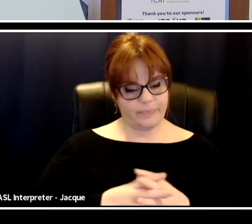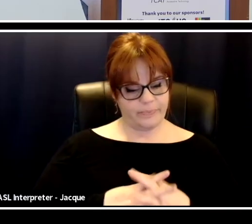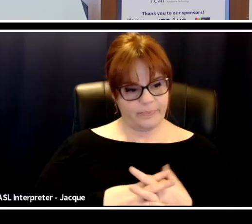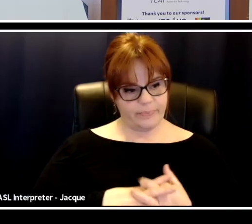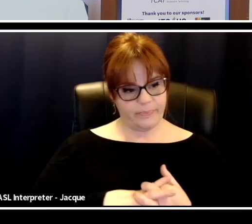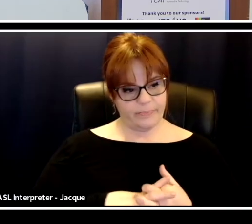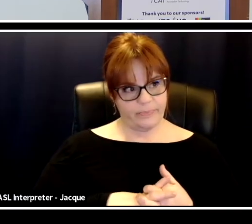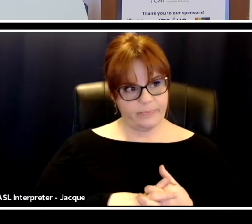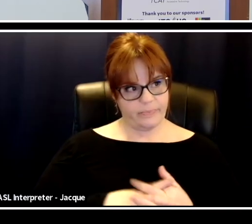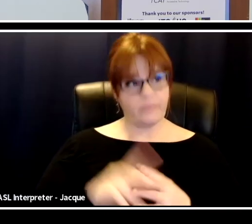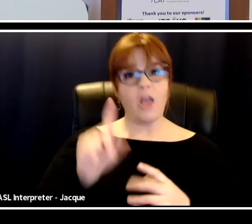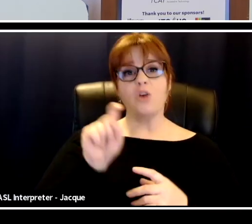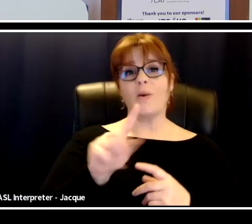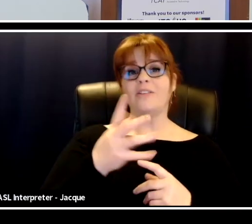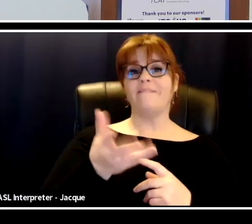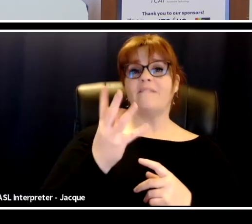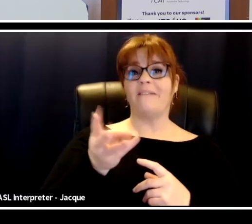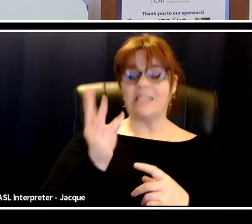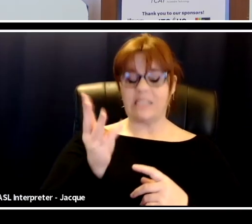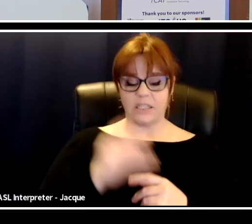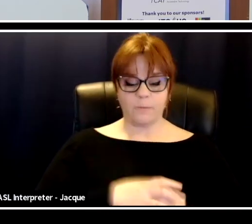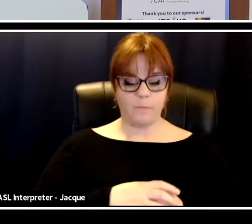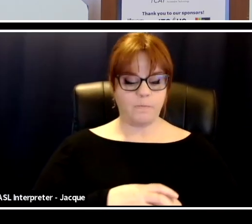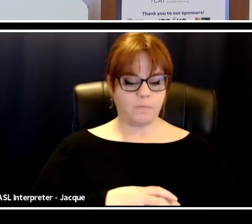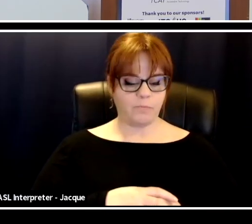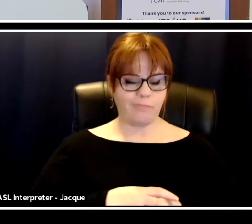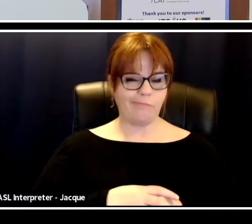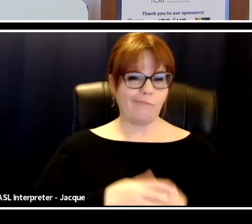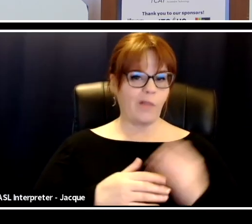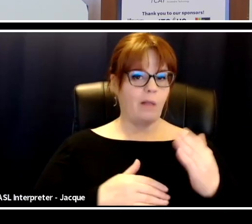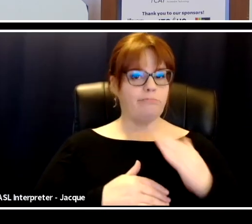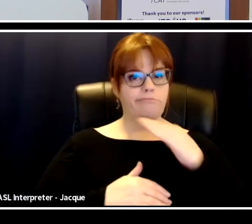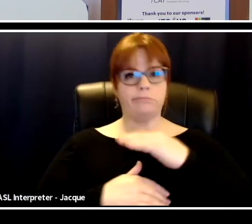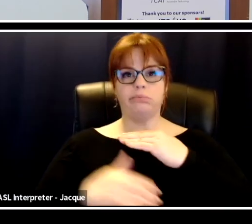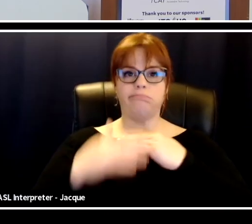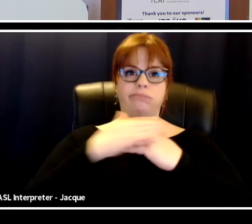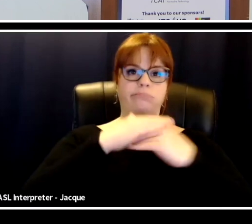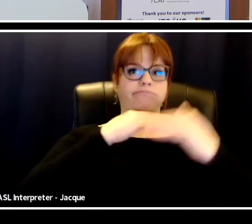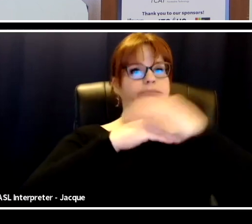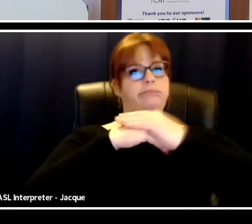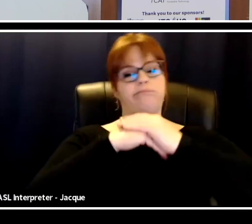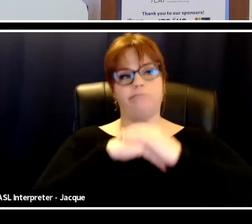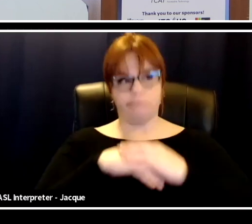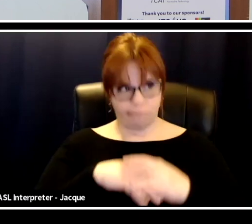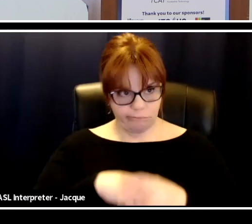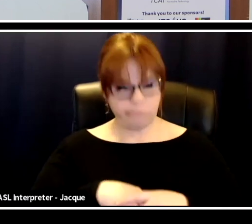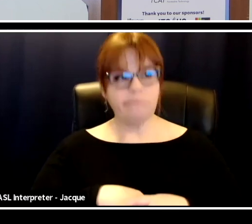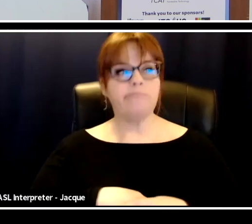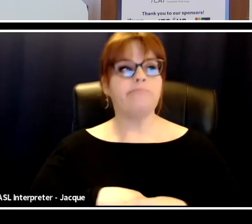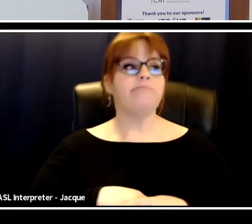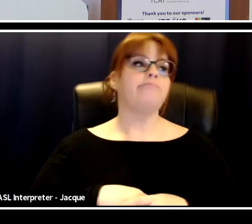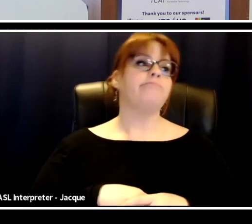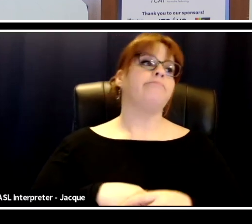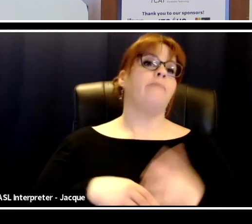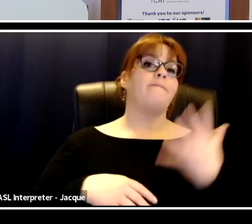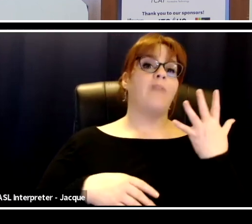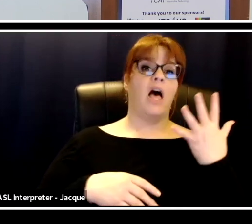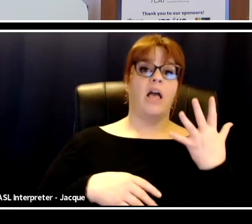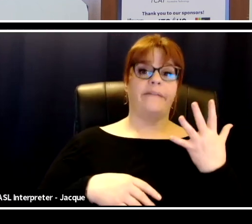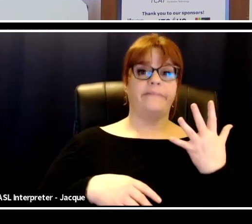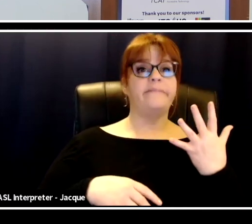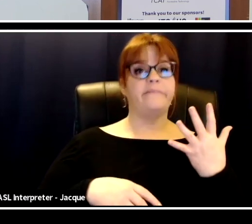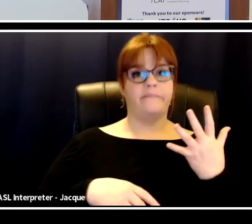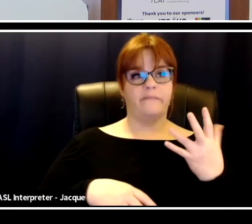And then questions 5 and 6 are kind of layers on top of that, where you know, 5 takes a look at a